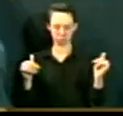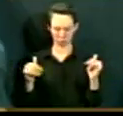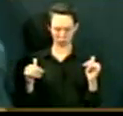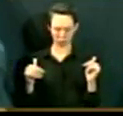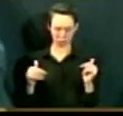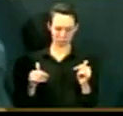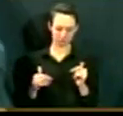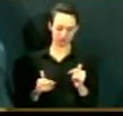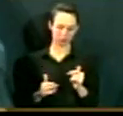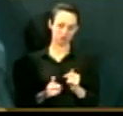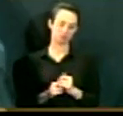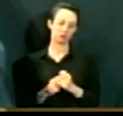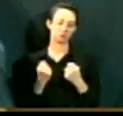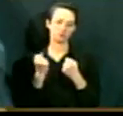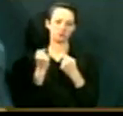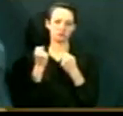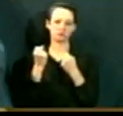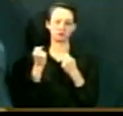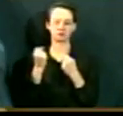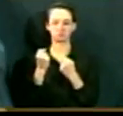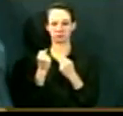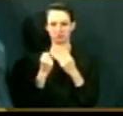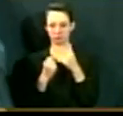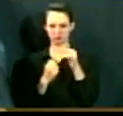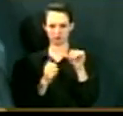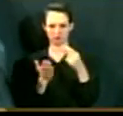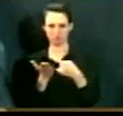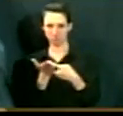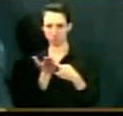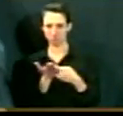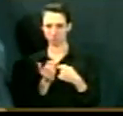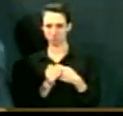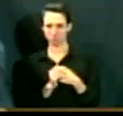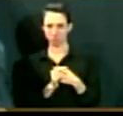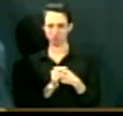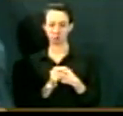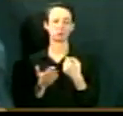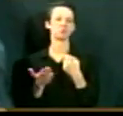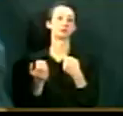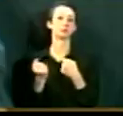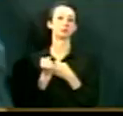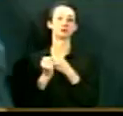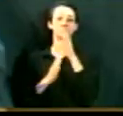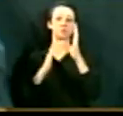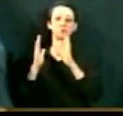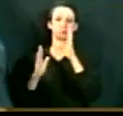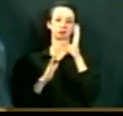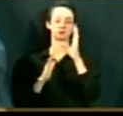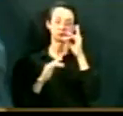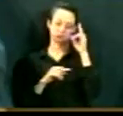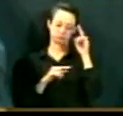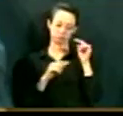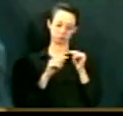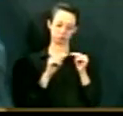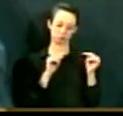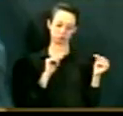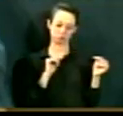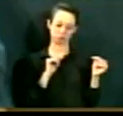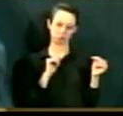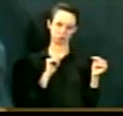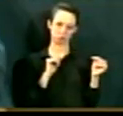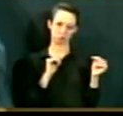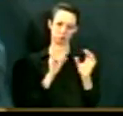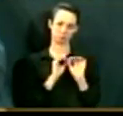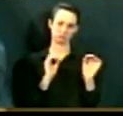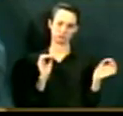Motion made by Ms. Fugit, seconded by Ms. Horn. Any discussion? All in favor say aye. Aye. All